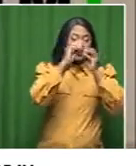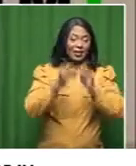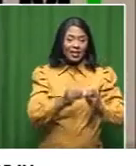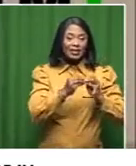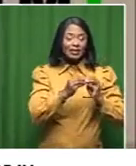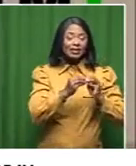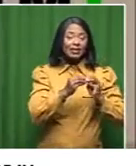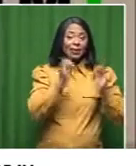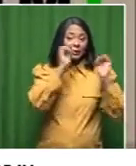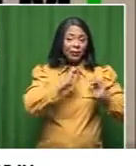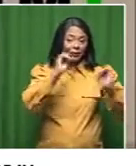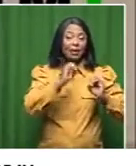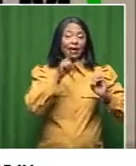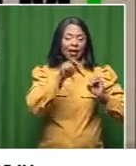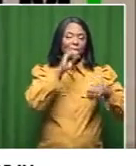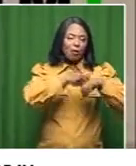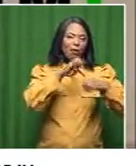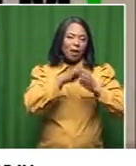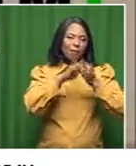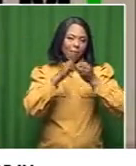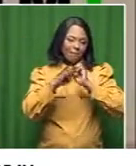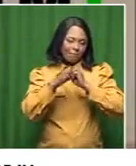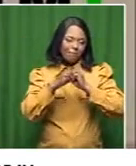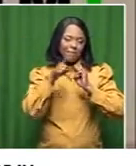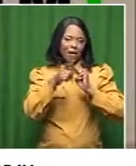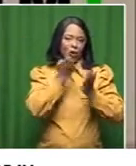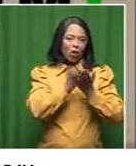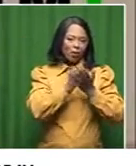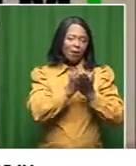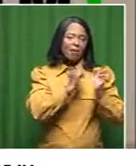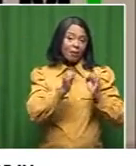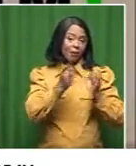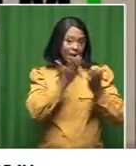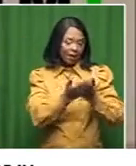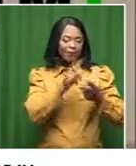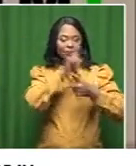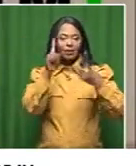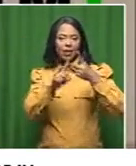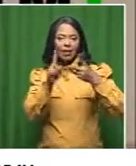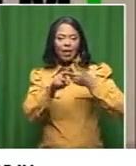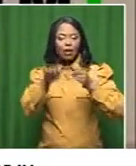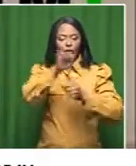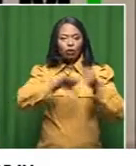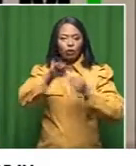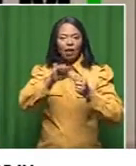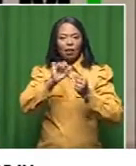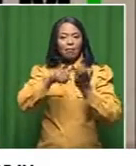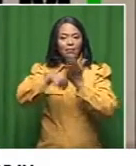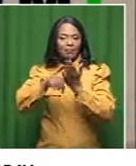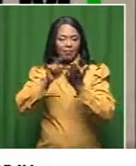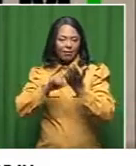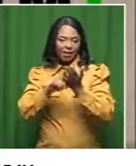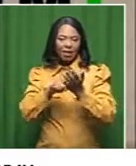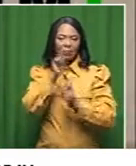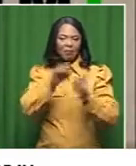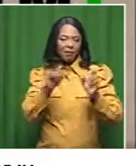our economic prospects. The second thing is you obviously need to focus on the social aspect of